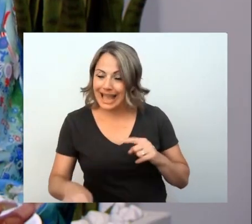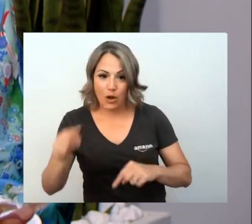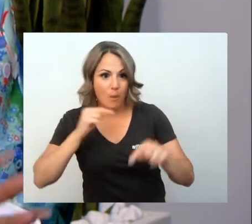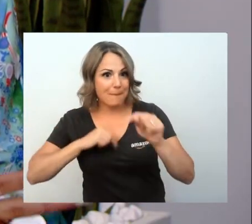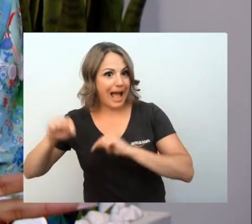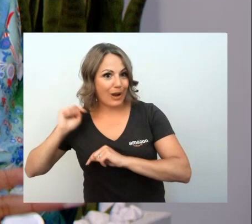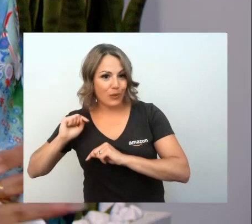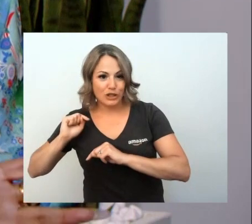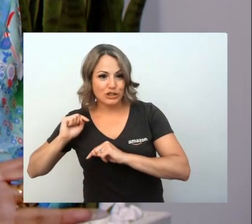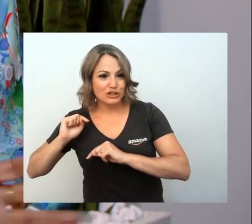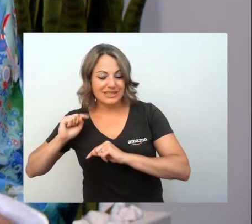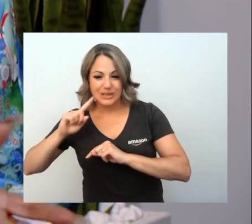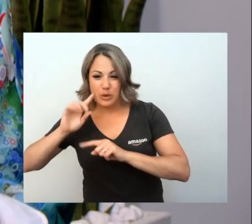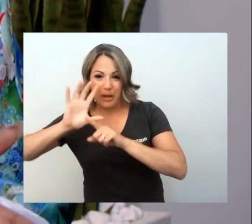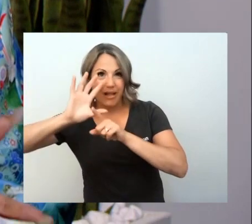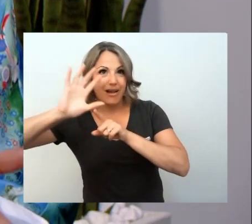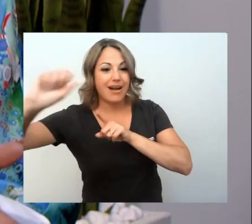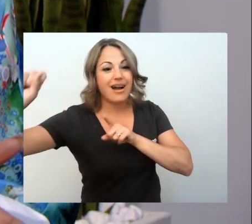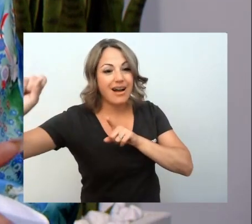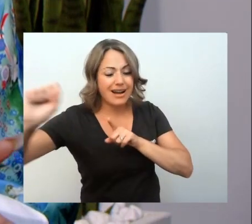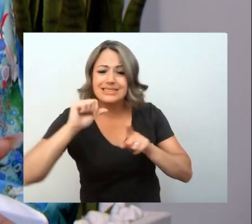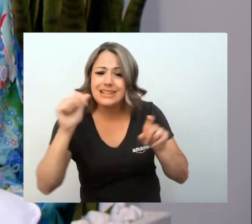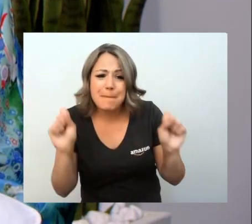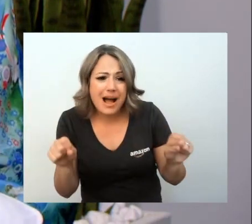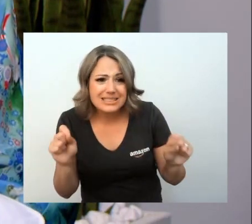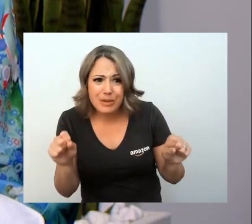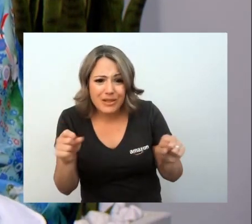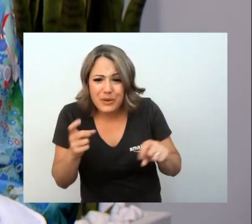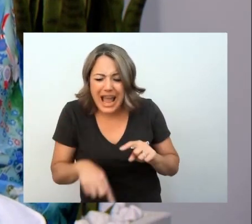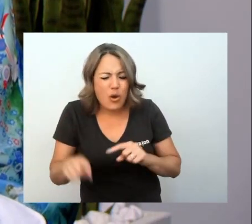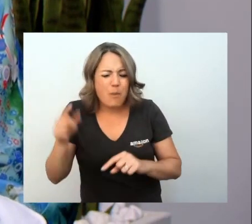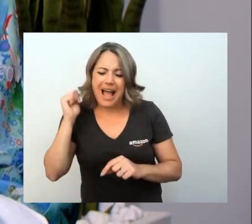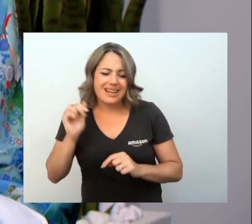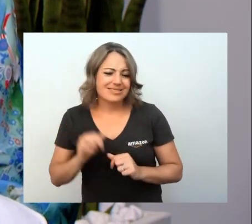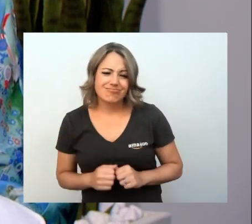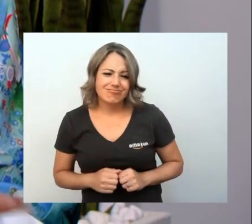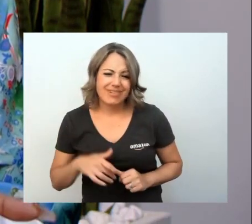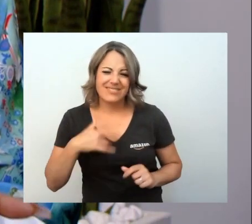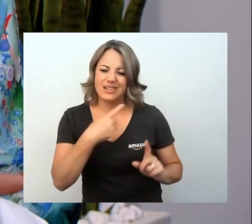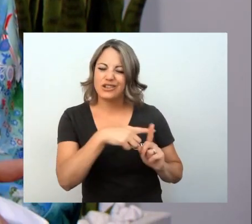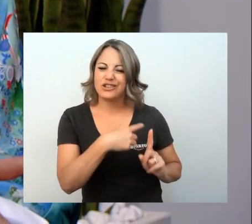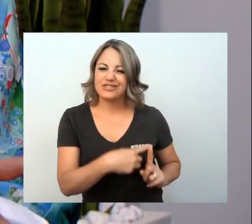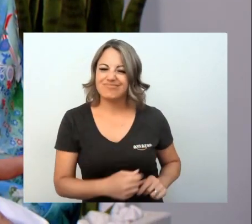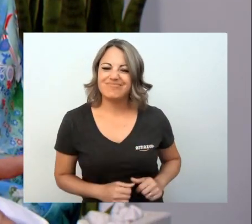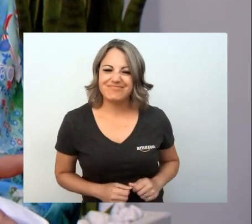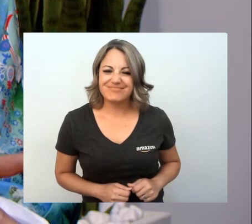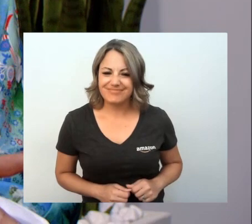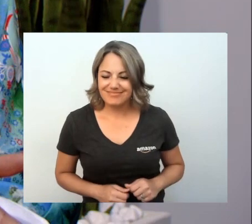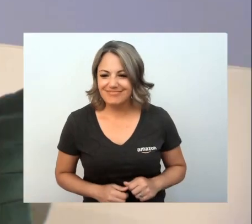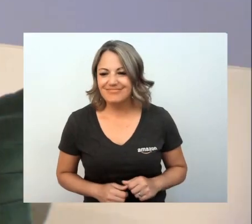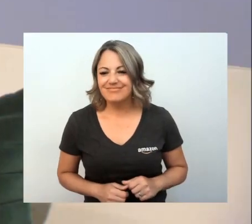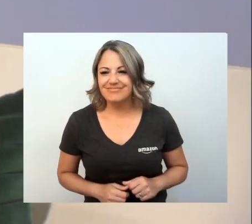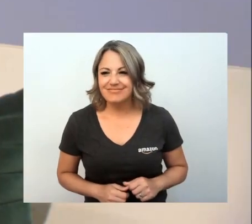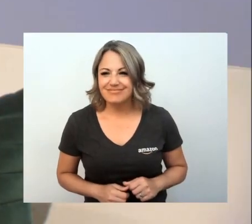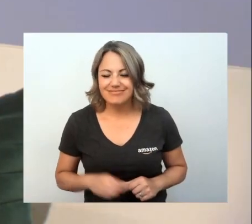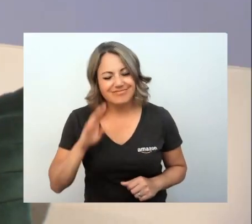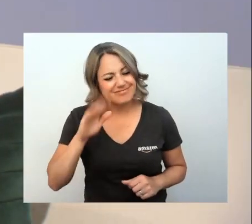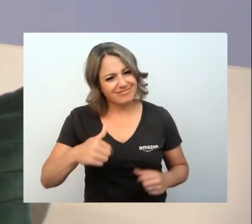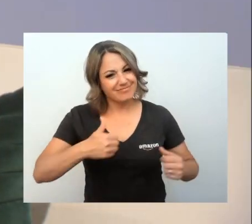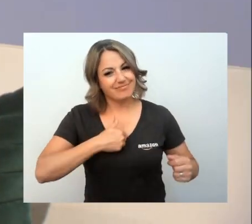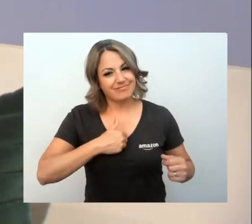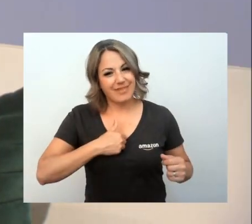the great thing. And we Right. can't, it's not, it can't, it's Right. not possible, and I feel good about that too, because, you know, I'm all